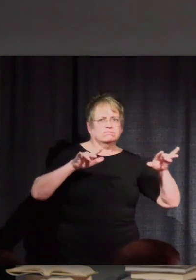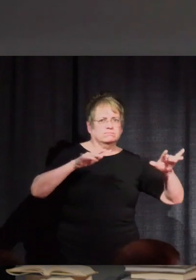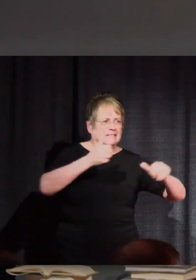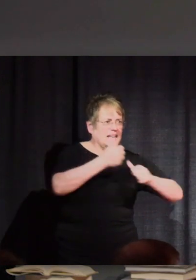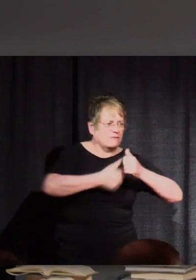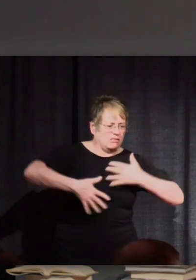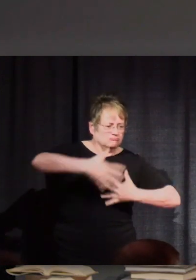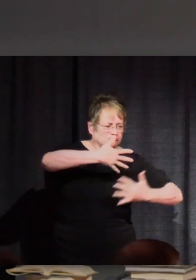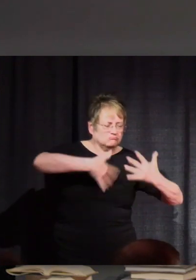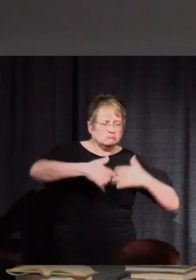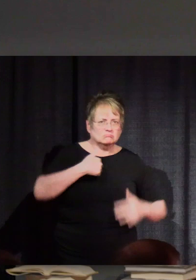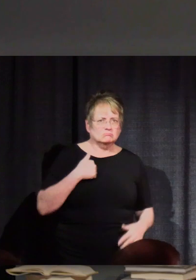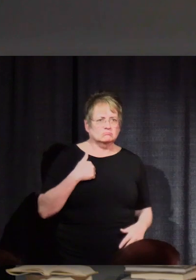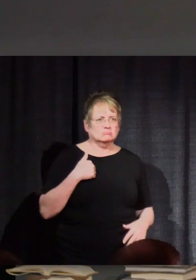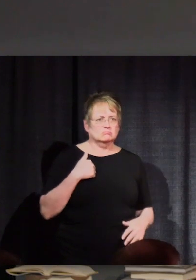me.